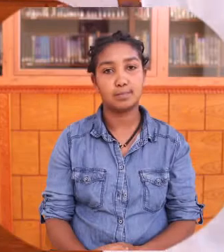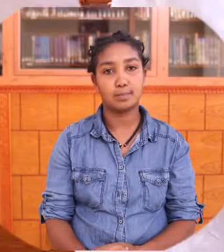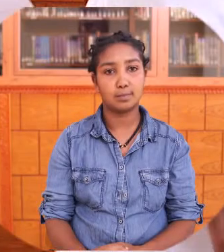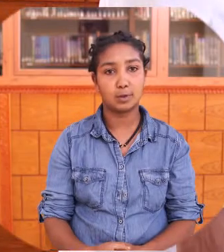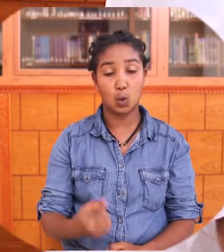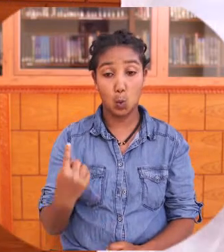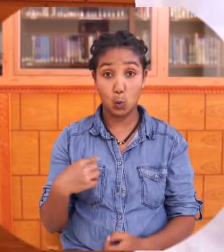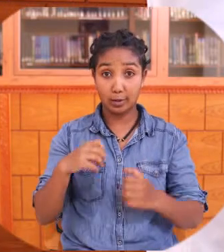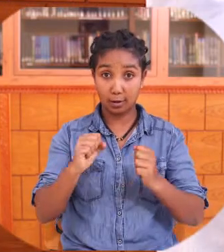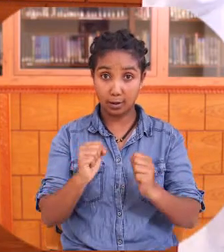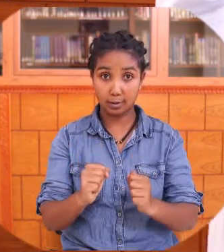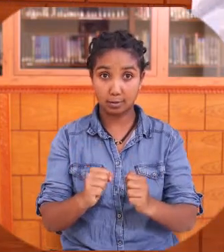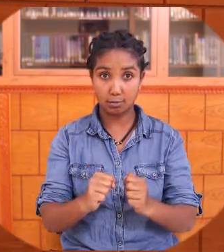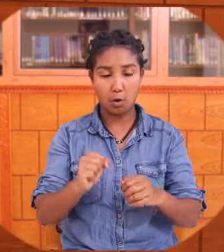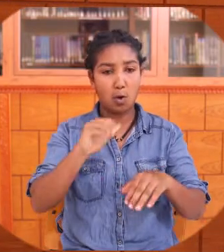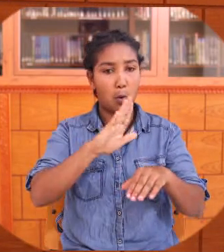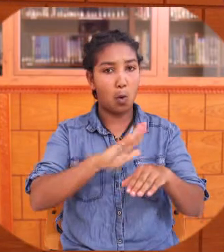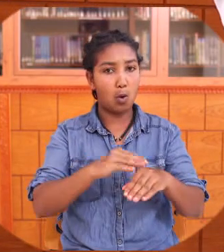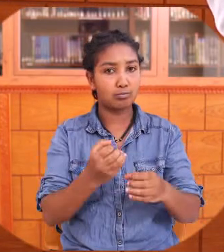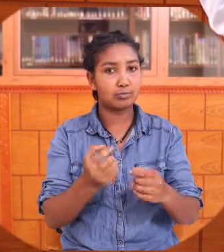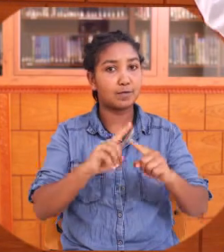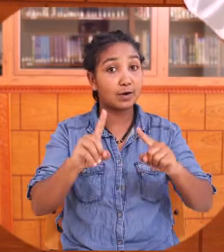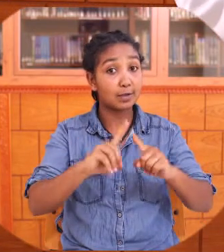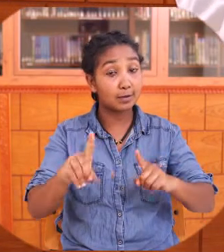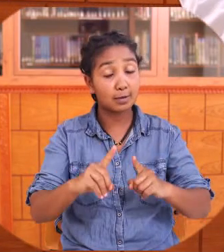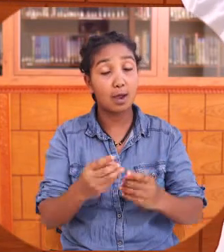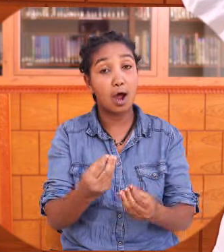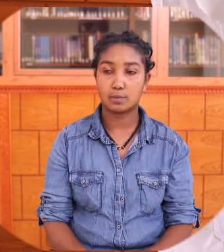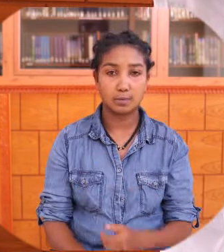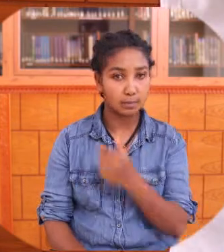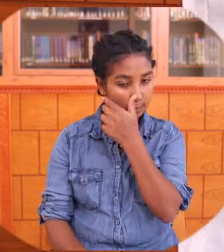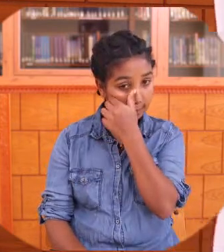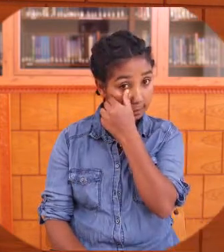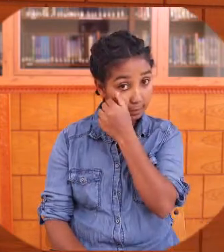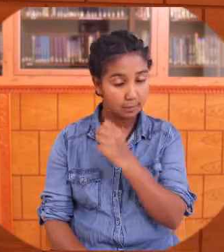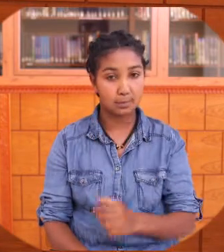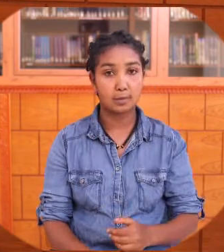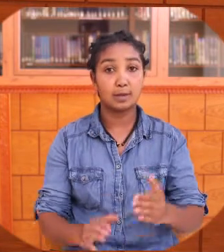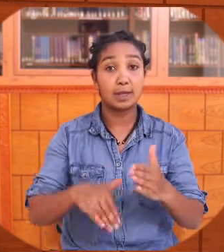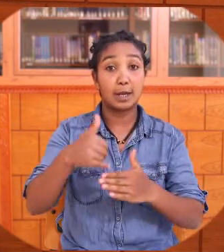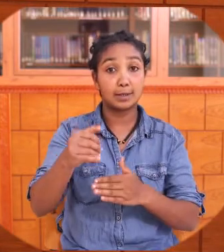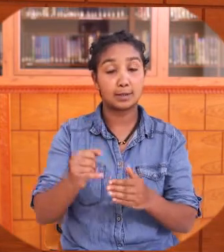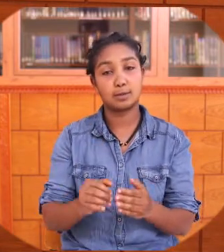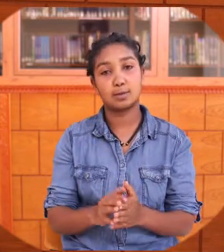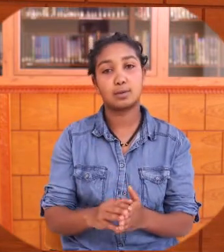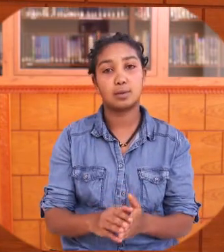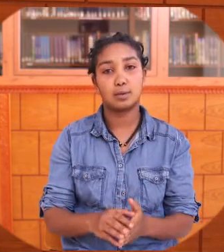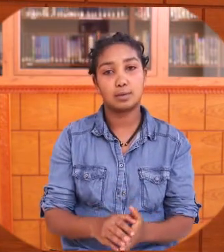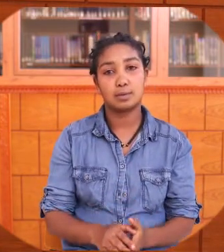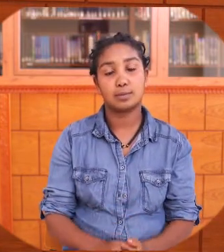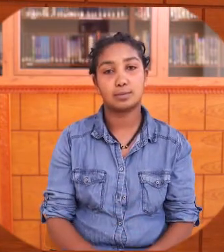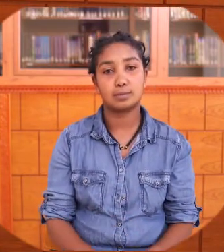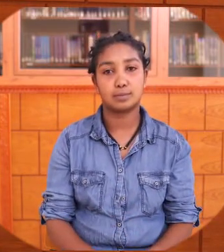So we can call a lot of animals according to their feeding mechanism. The next point is ruminant